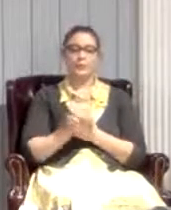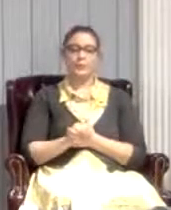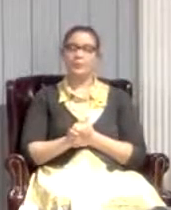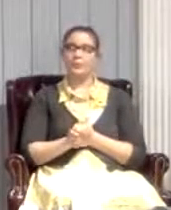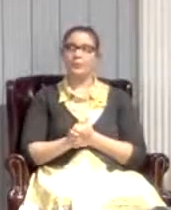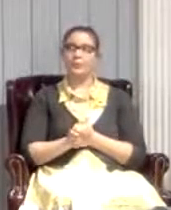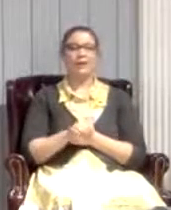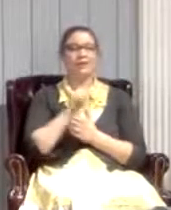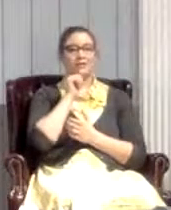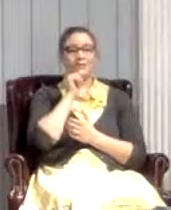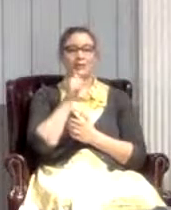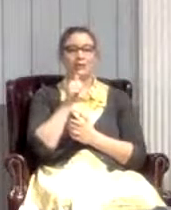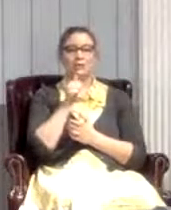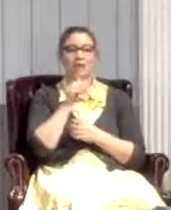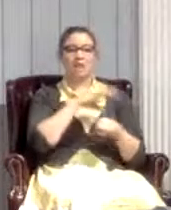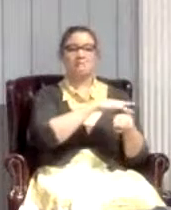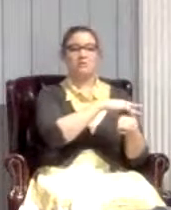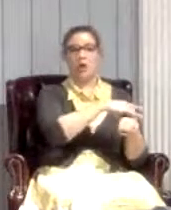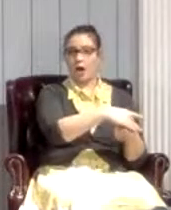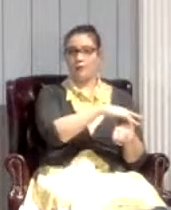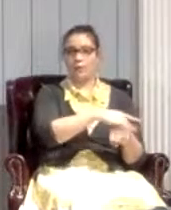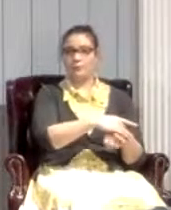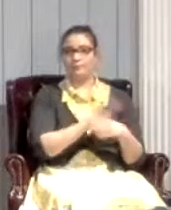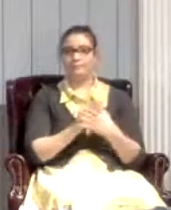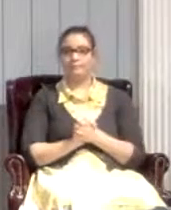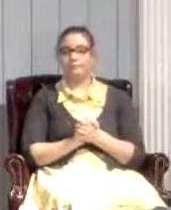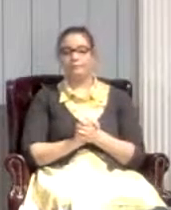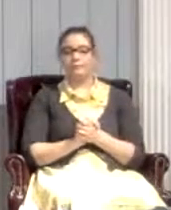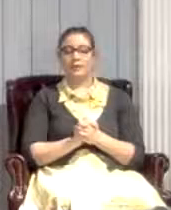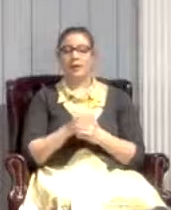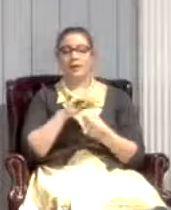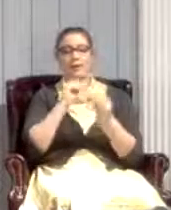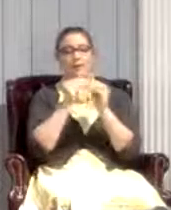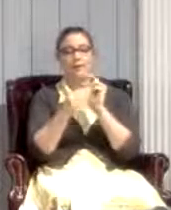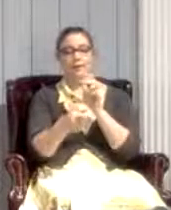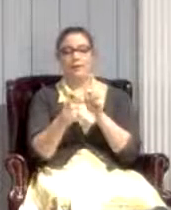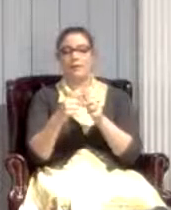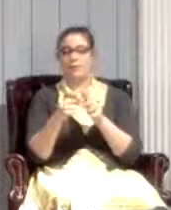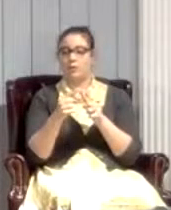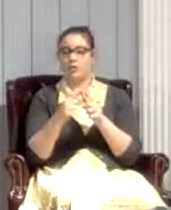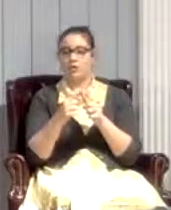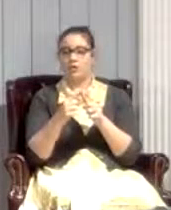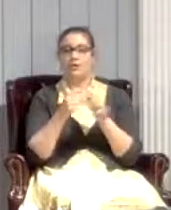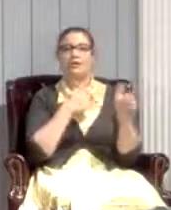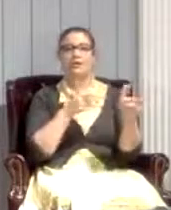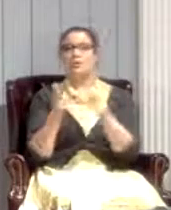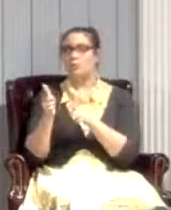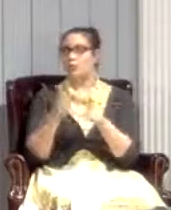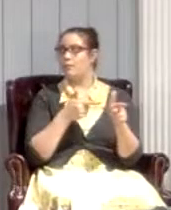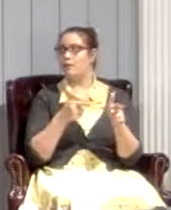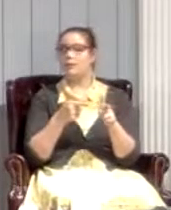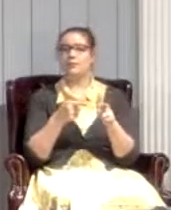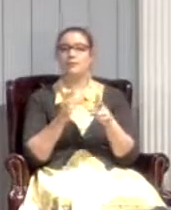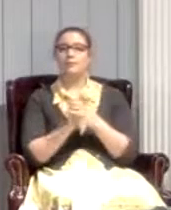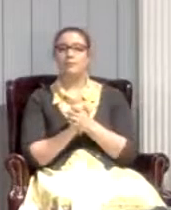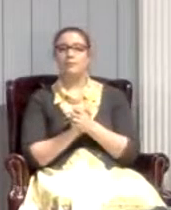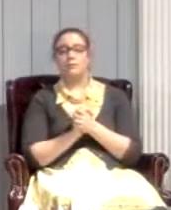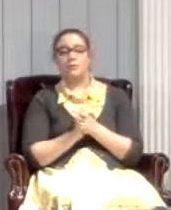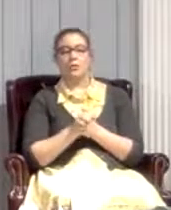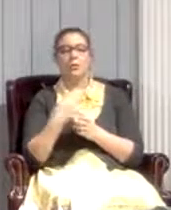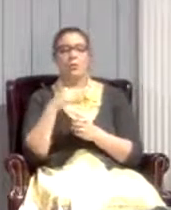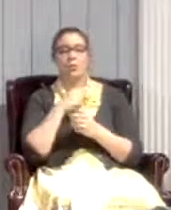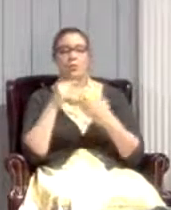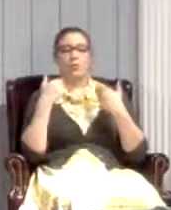So they're not carnal. Number two, these weapons, when he describes his whole armor of God, first of all, he says that we